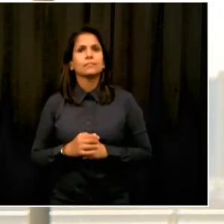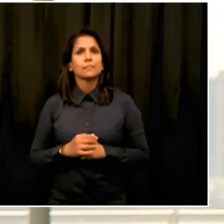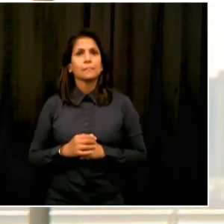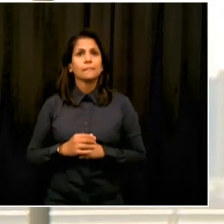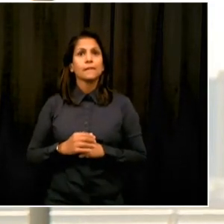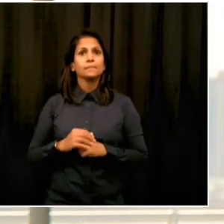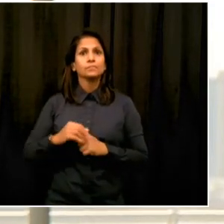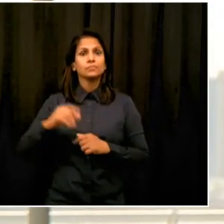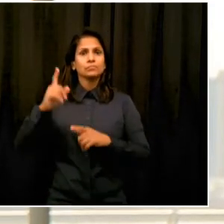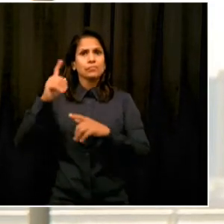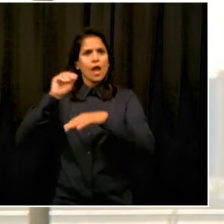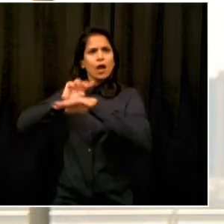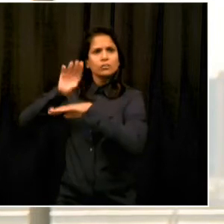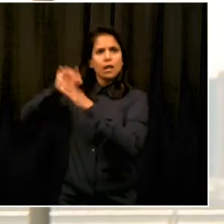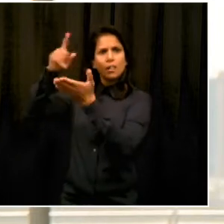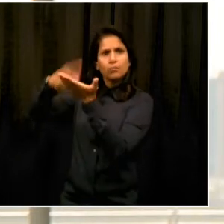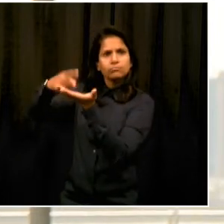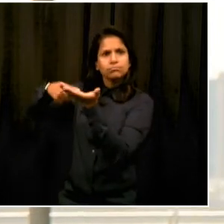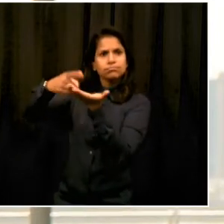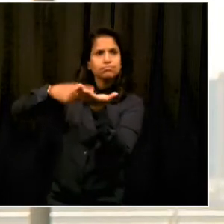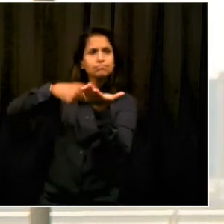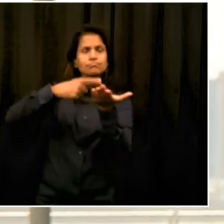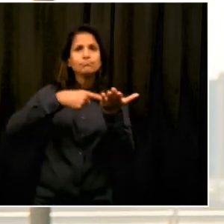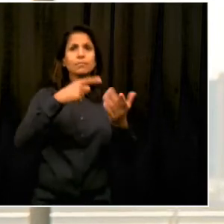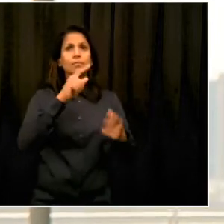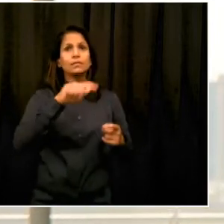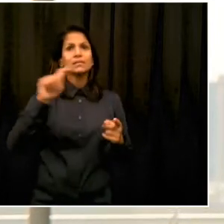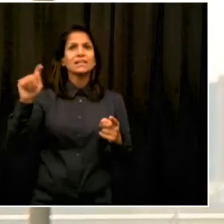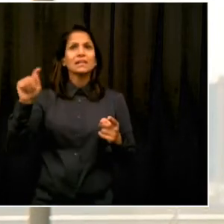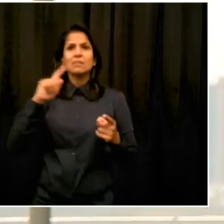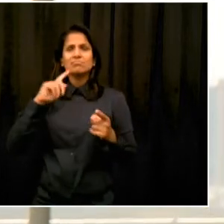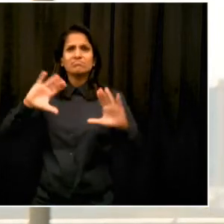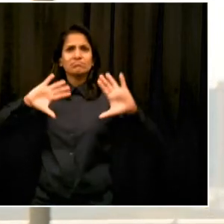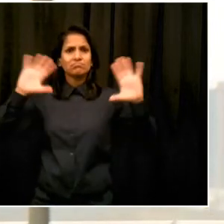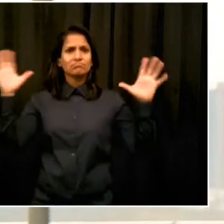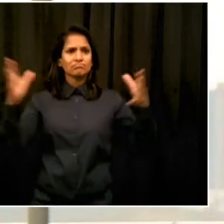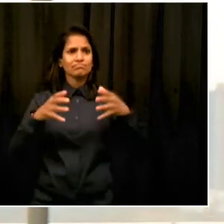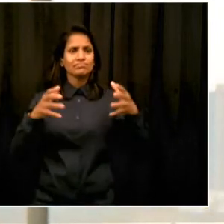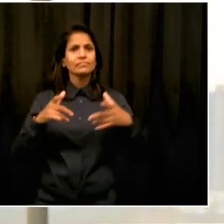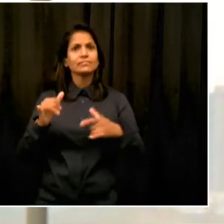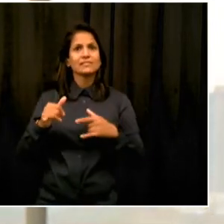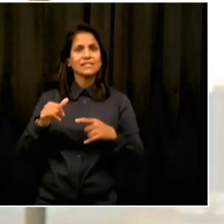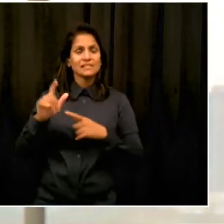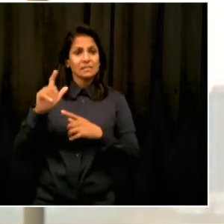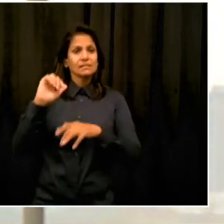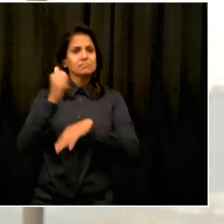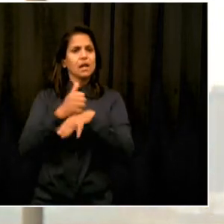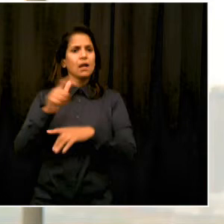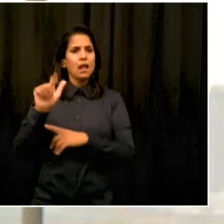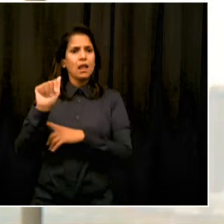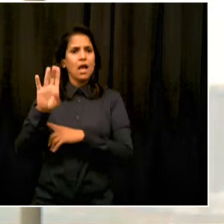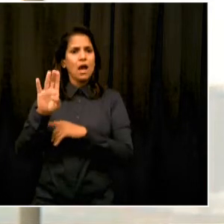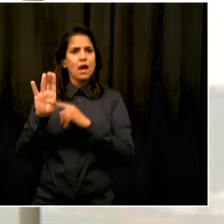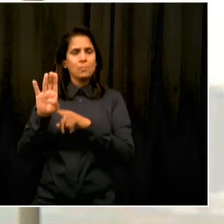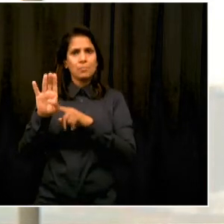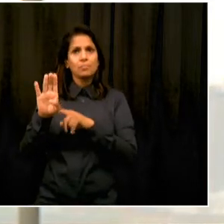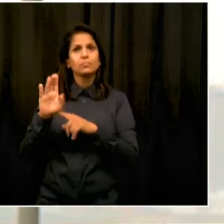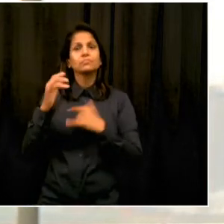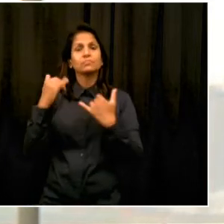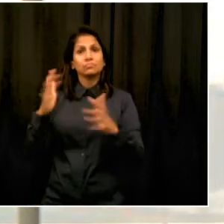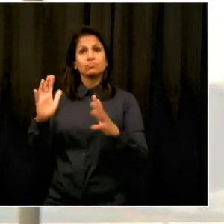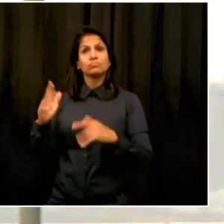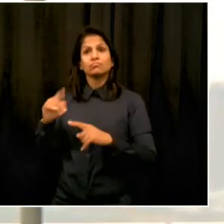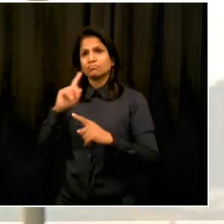Trace team to launch PRL. The lab is up and running. By the end of this month, it can do 10,000 tests a